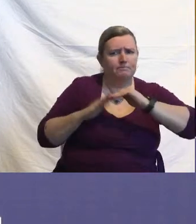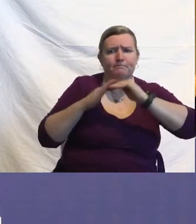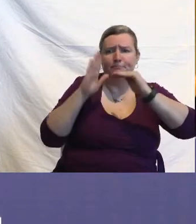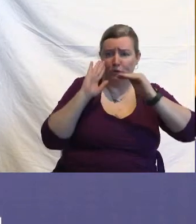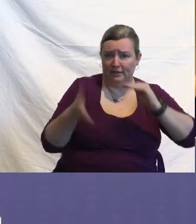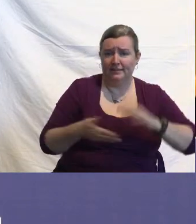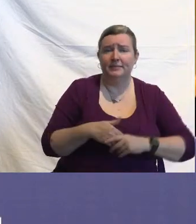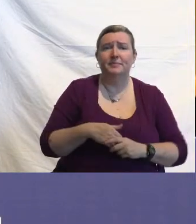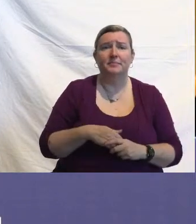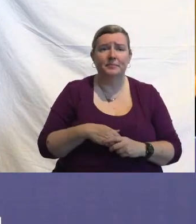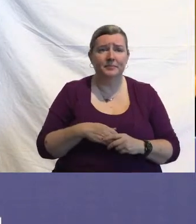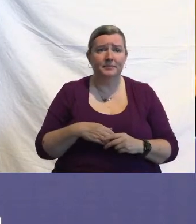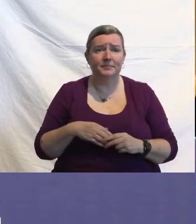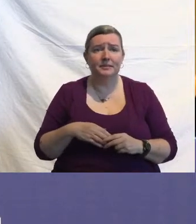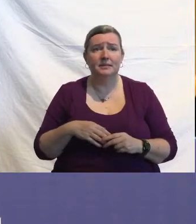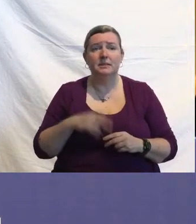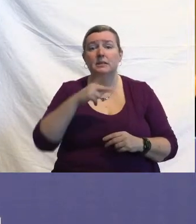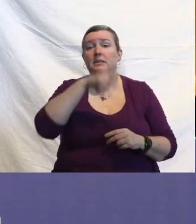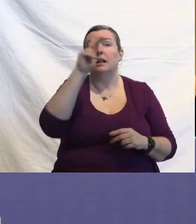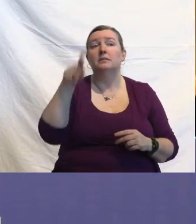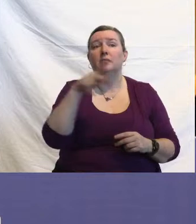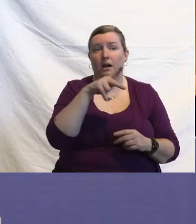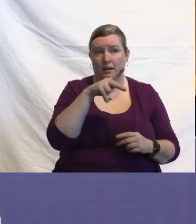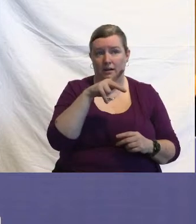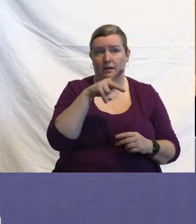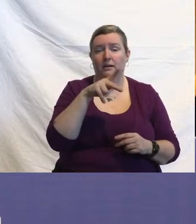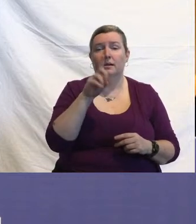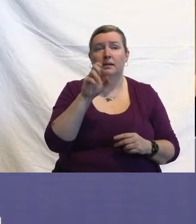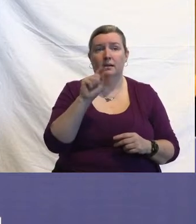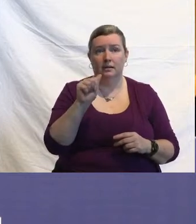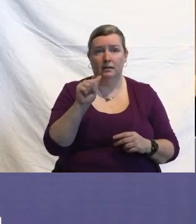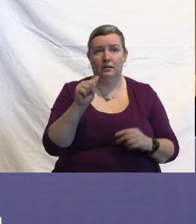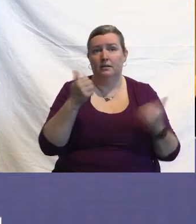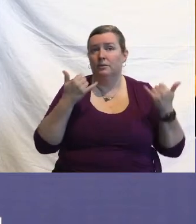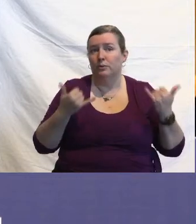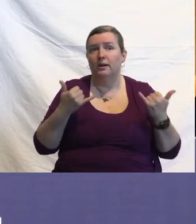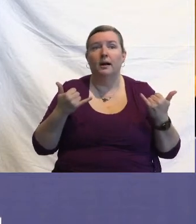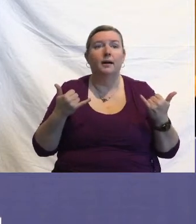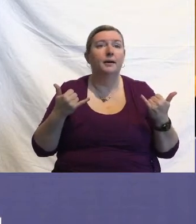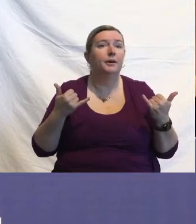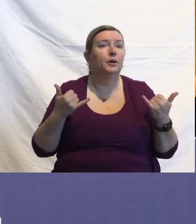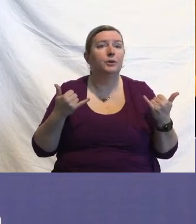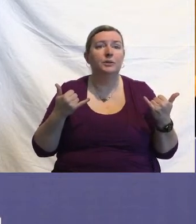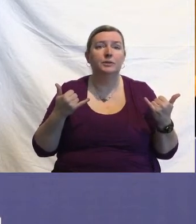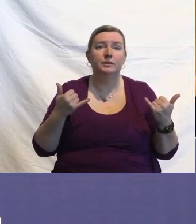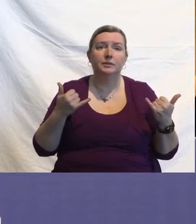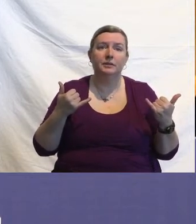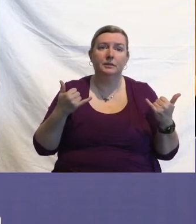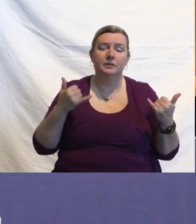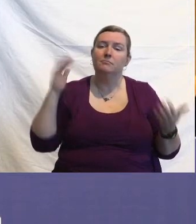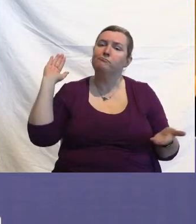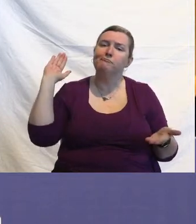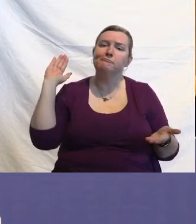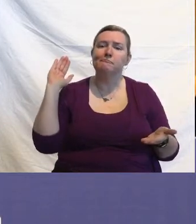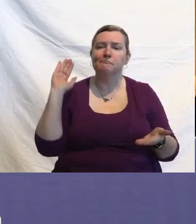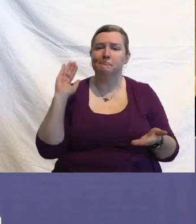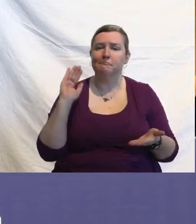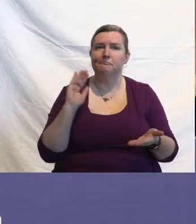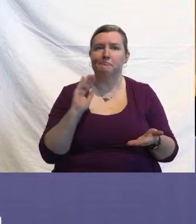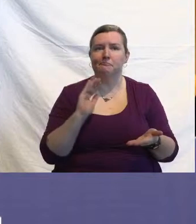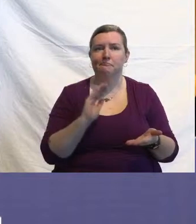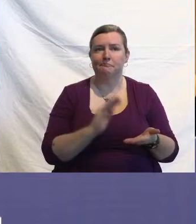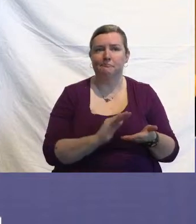current caseload and the current Delta base variant, we clearly have that going in the right direction.